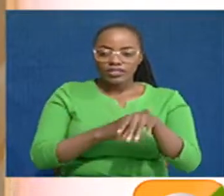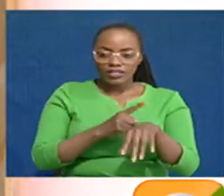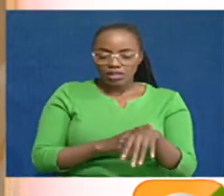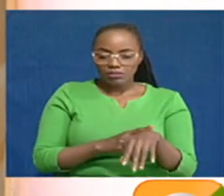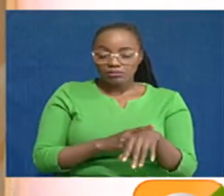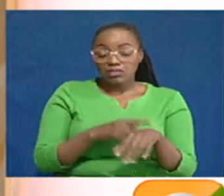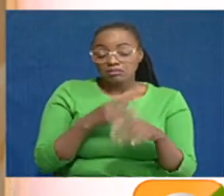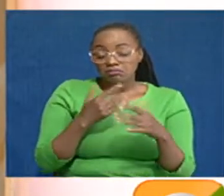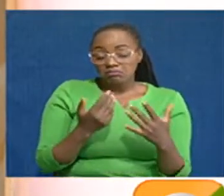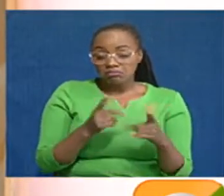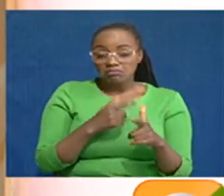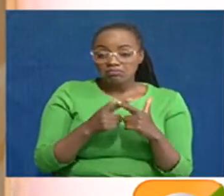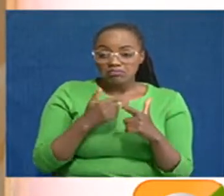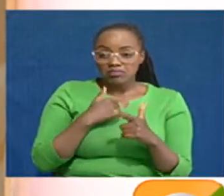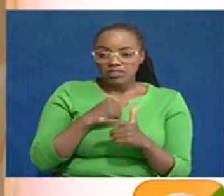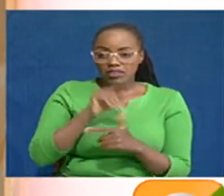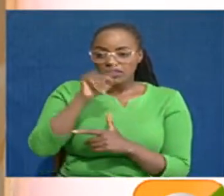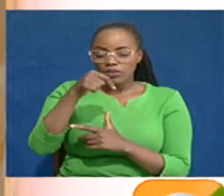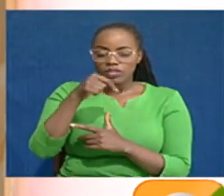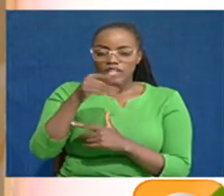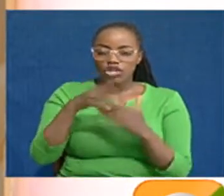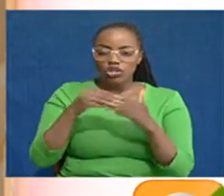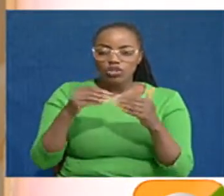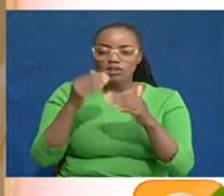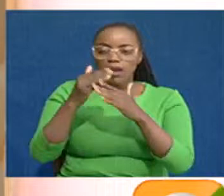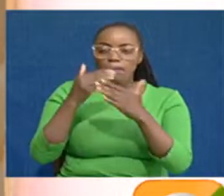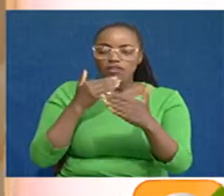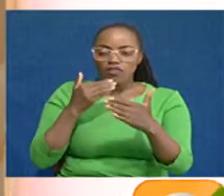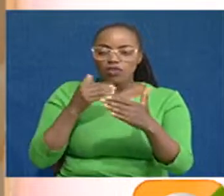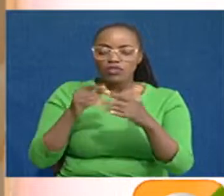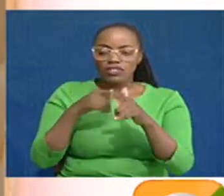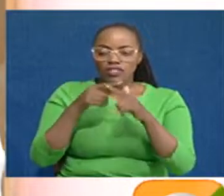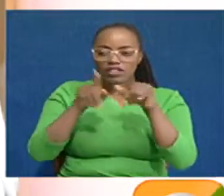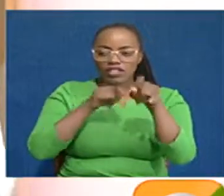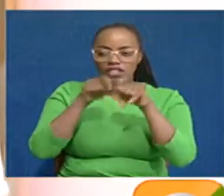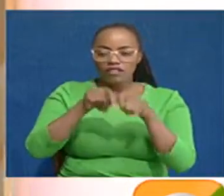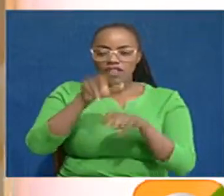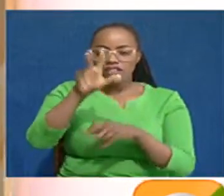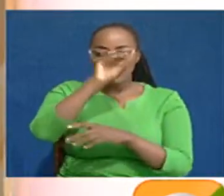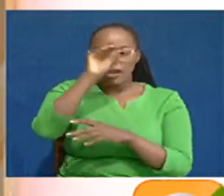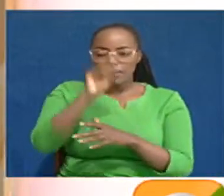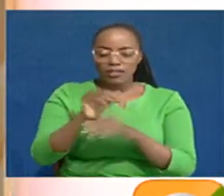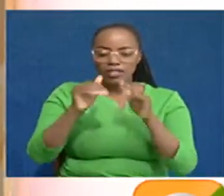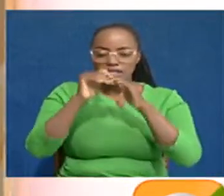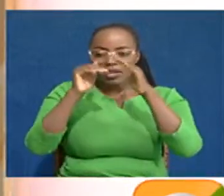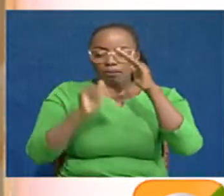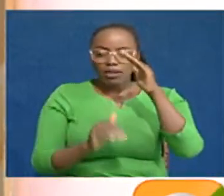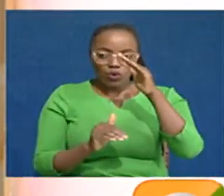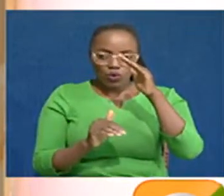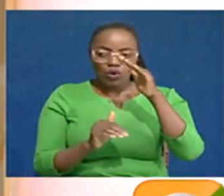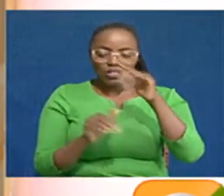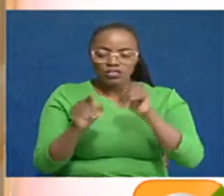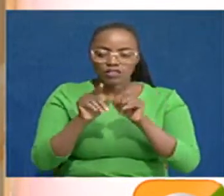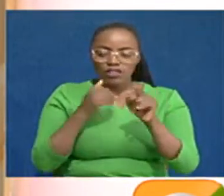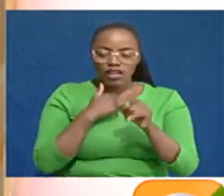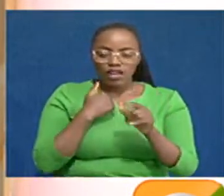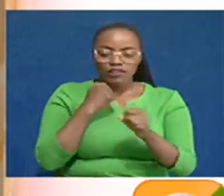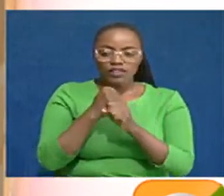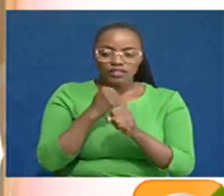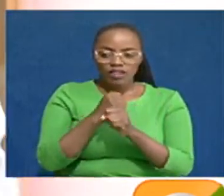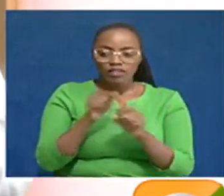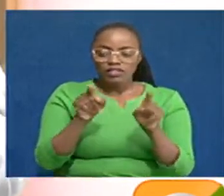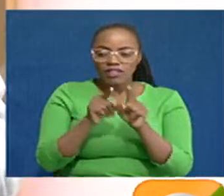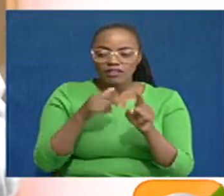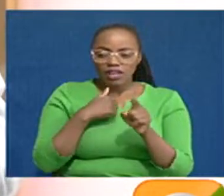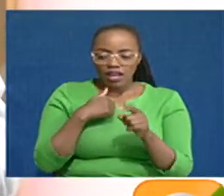level, above $15,000, before you can start talking of managing inflation at 3% and below as the tight bar. Leave alone